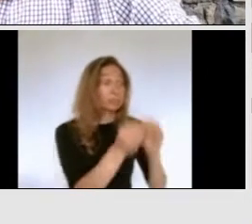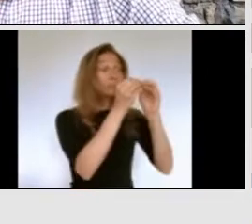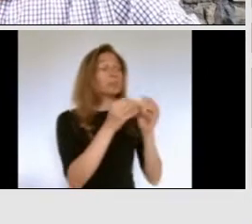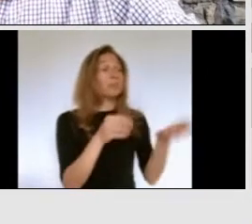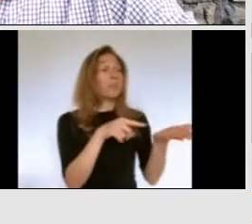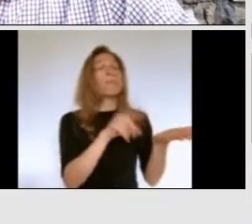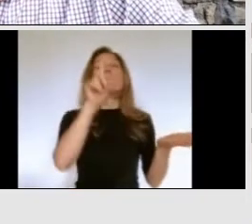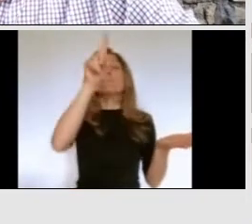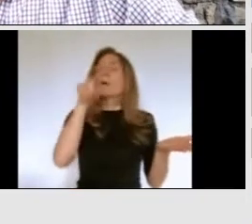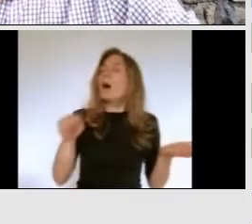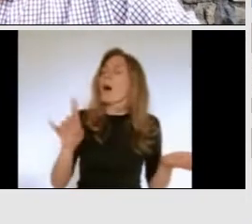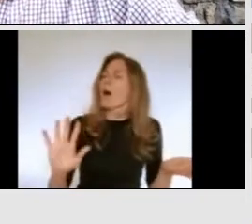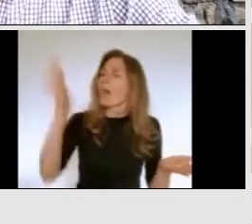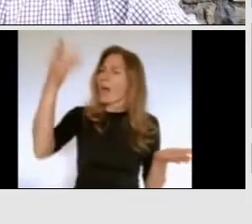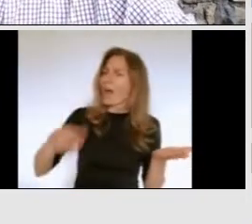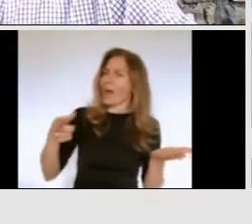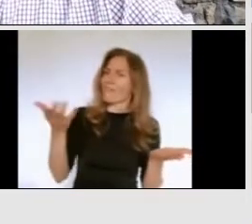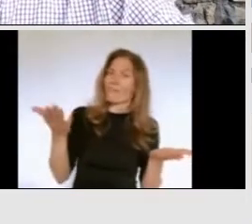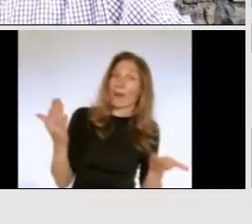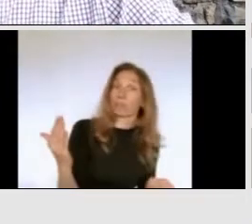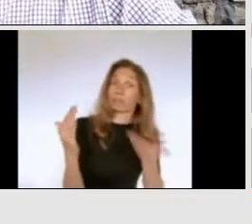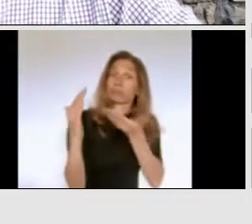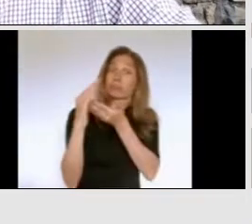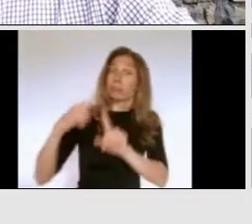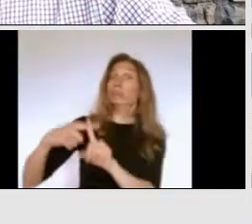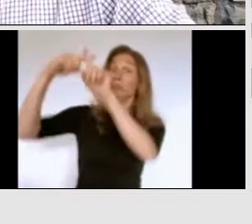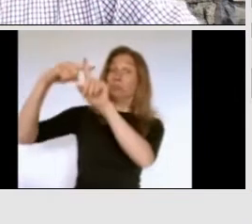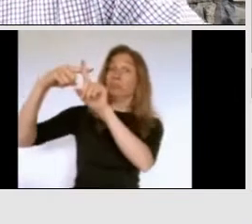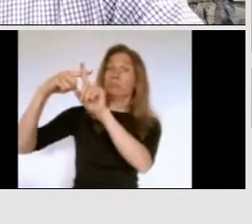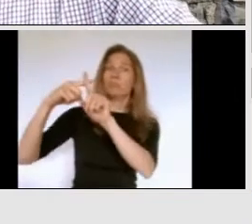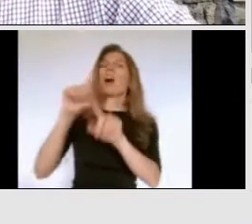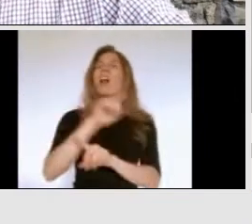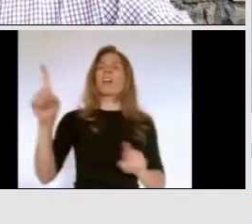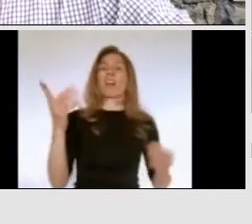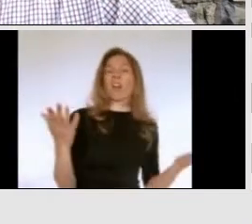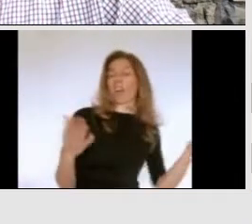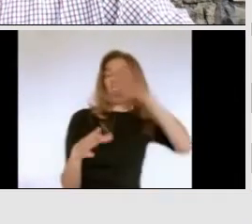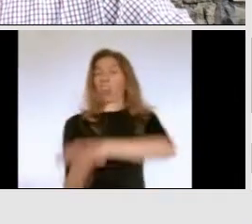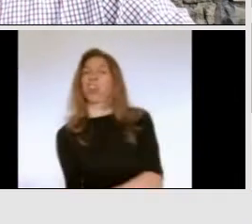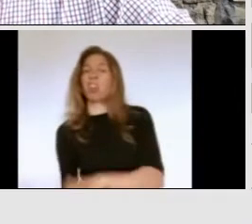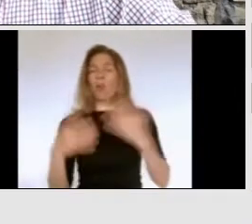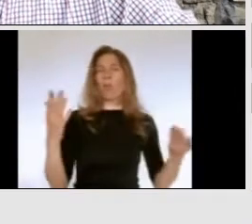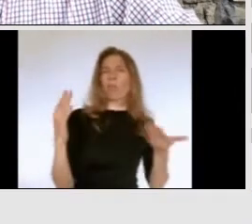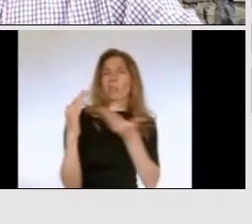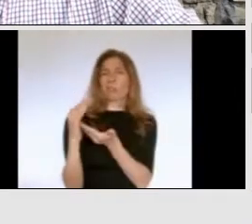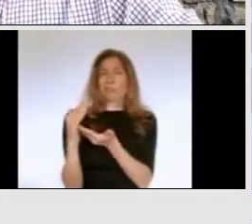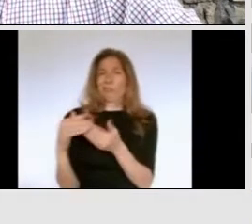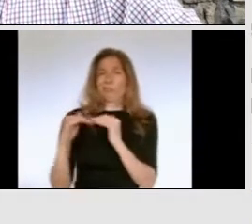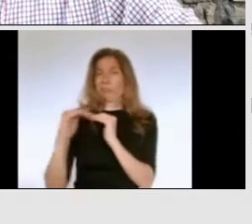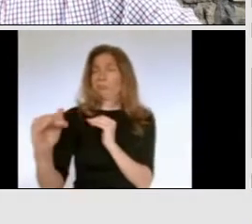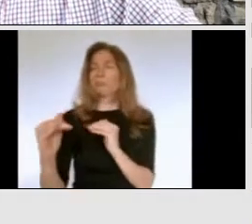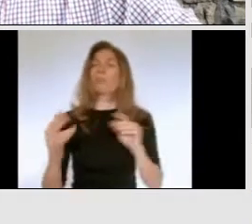this sort of ecology that people live in and their broader social